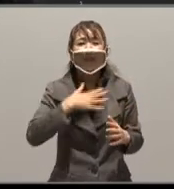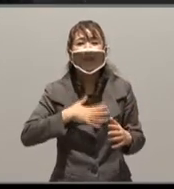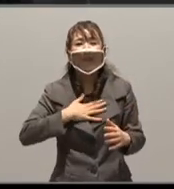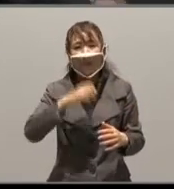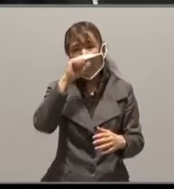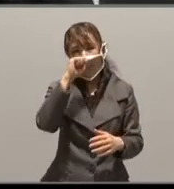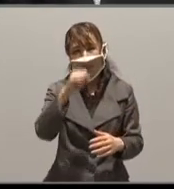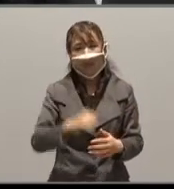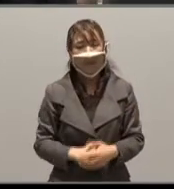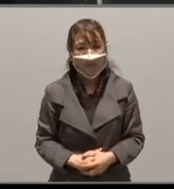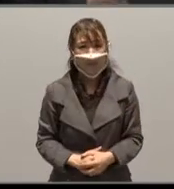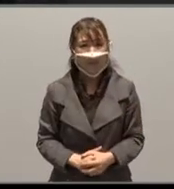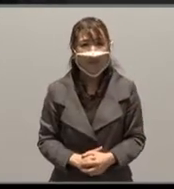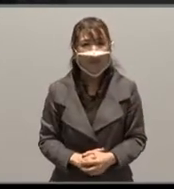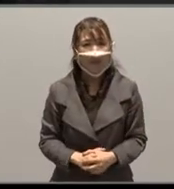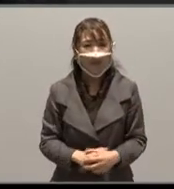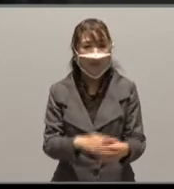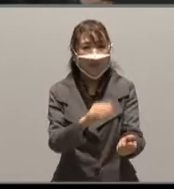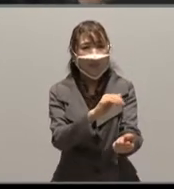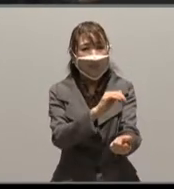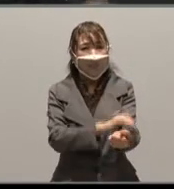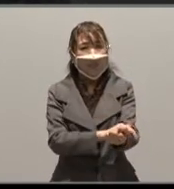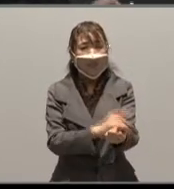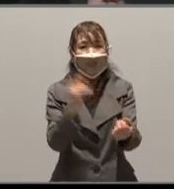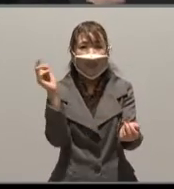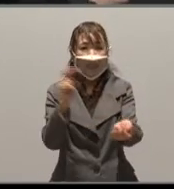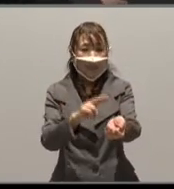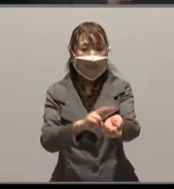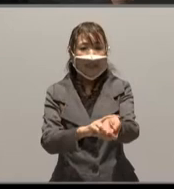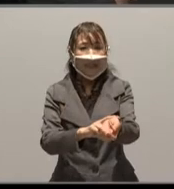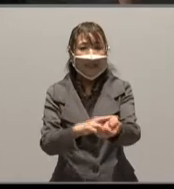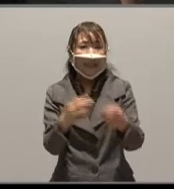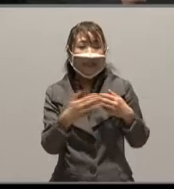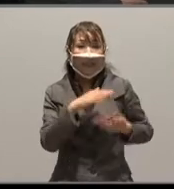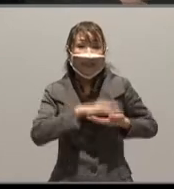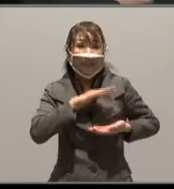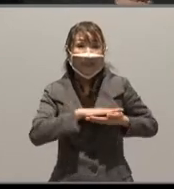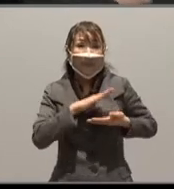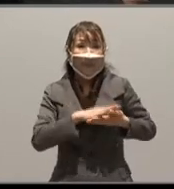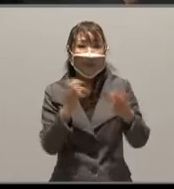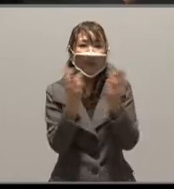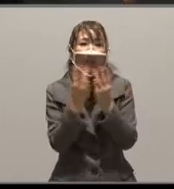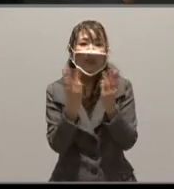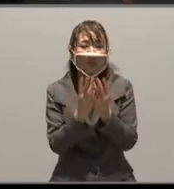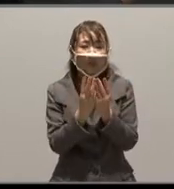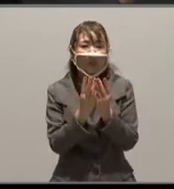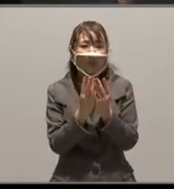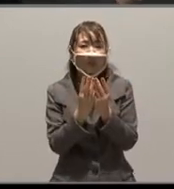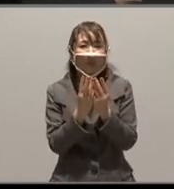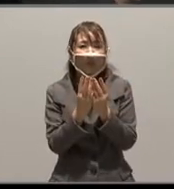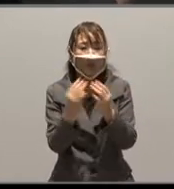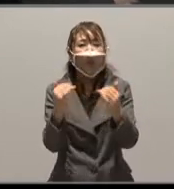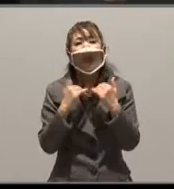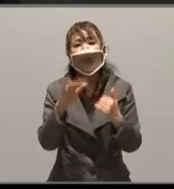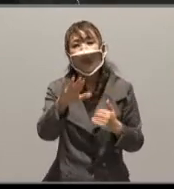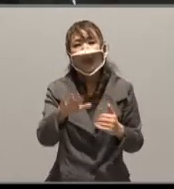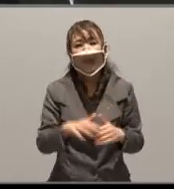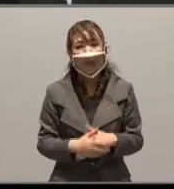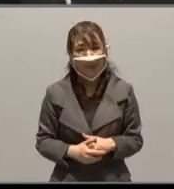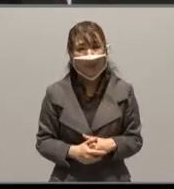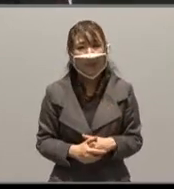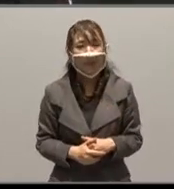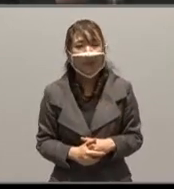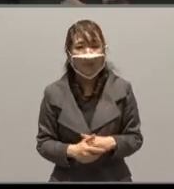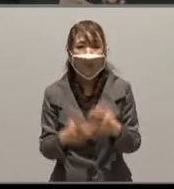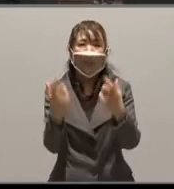be expensive. So let's go to forest. Not only blood pressure, but also pulse rates are impacted by forest